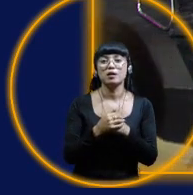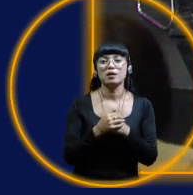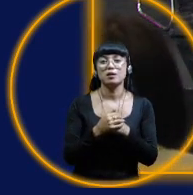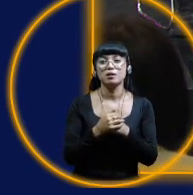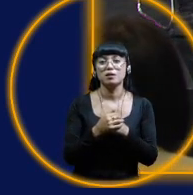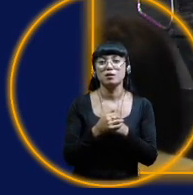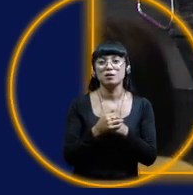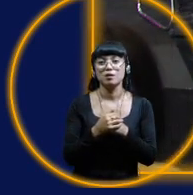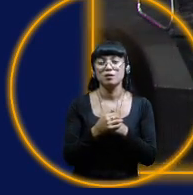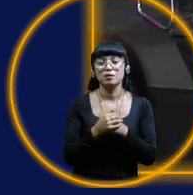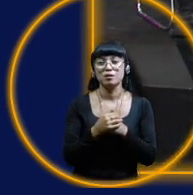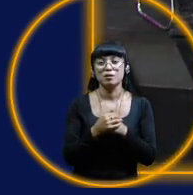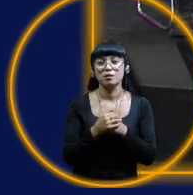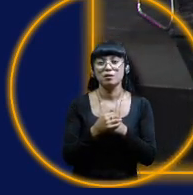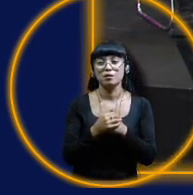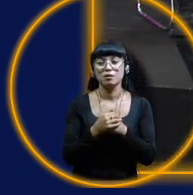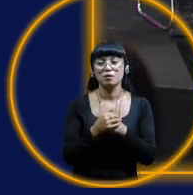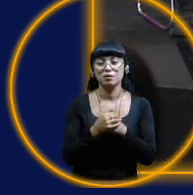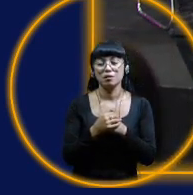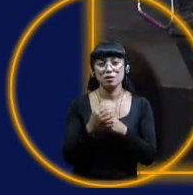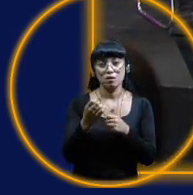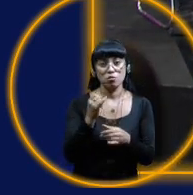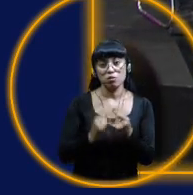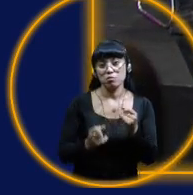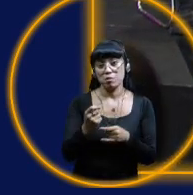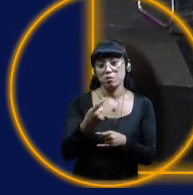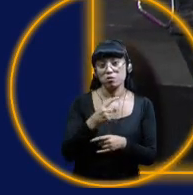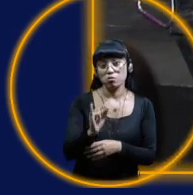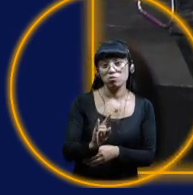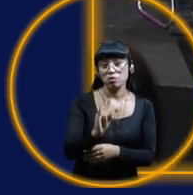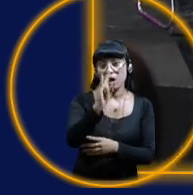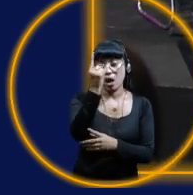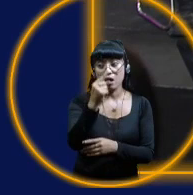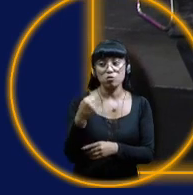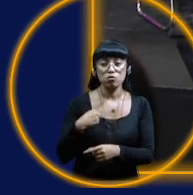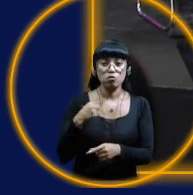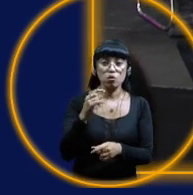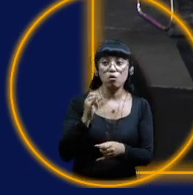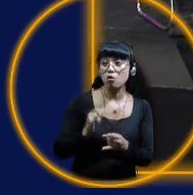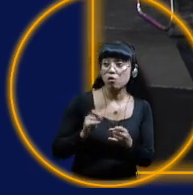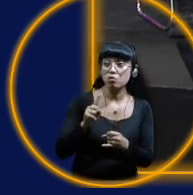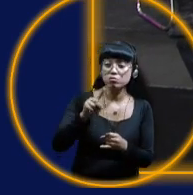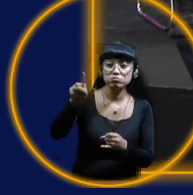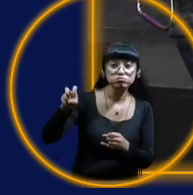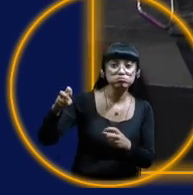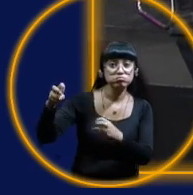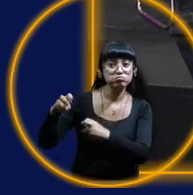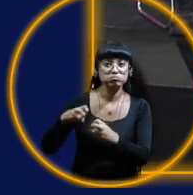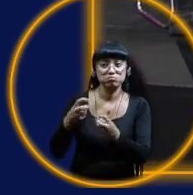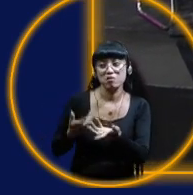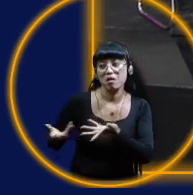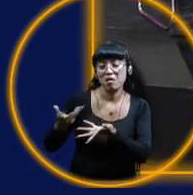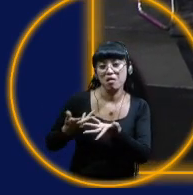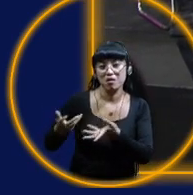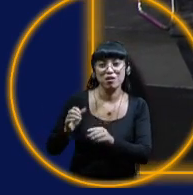hacer, pueden venir a hablar con Ben y Jessica, que van a estar acá afuera. They can then come up and ask you questions, right?